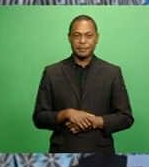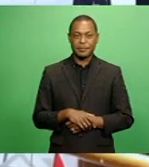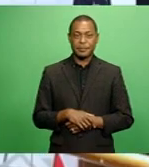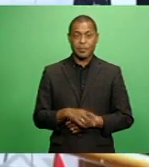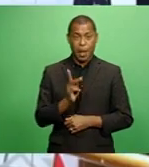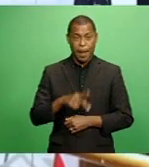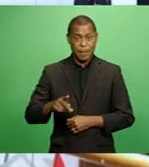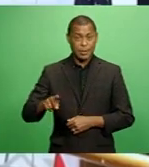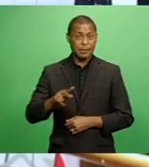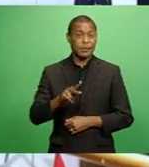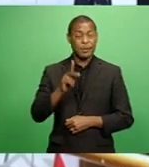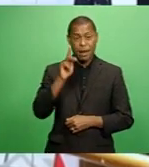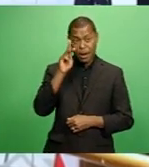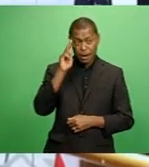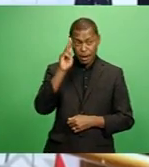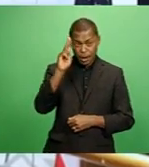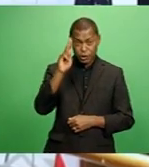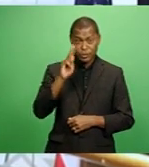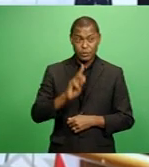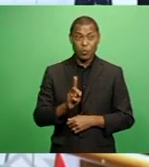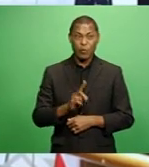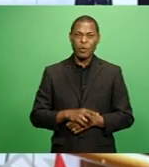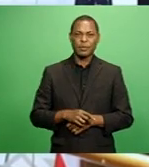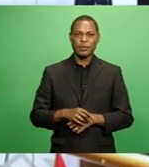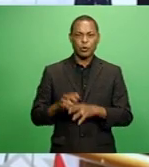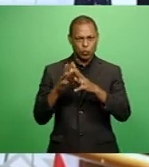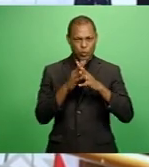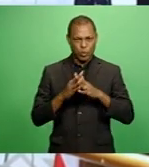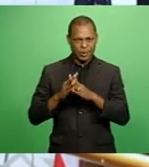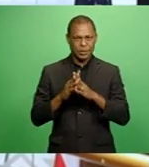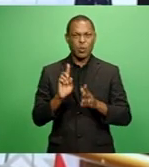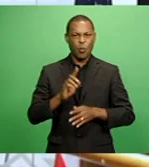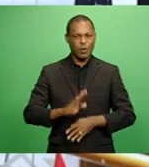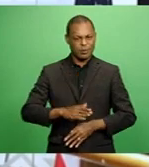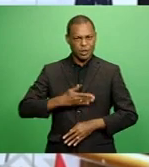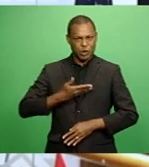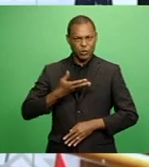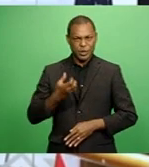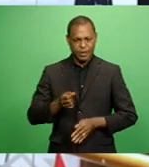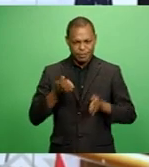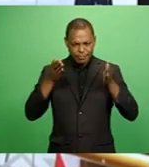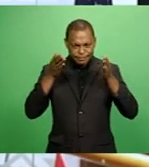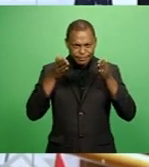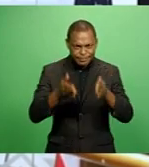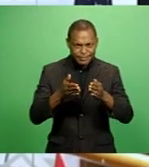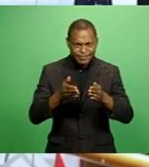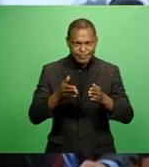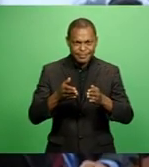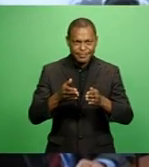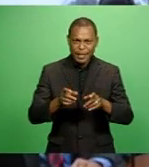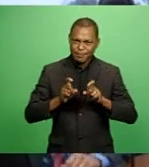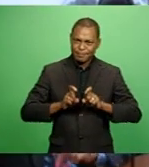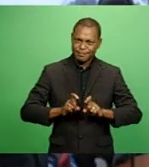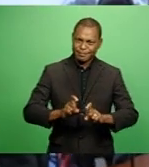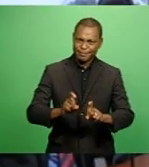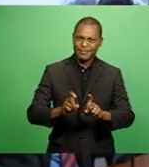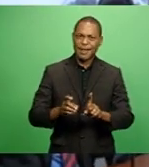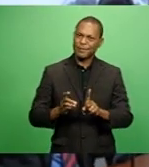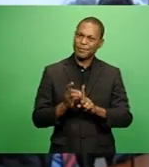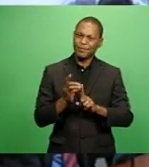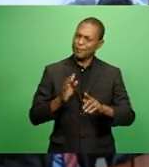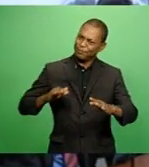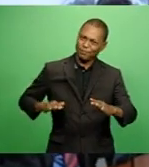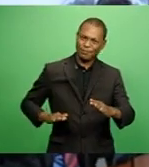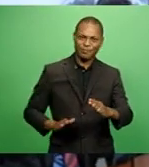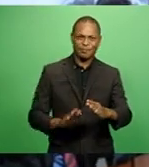United States has a strong and enduring interest in the security, stability, and prosperity of our